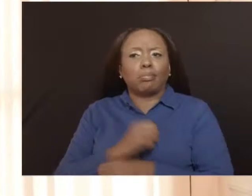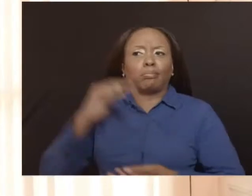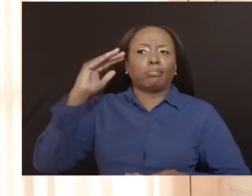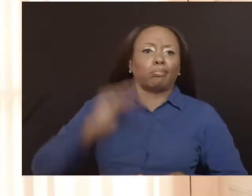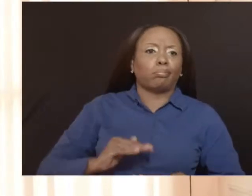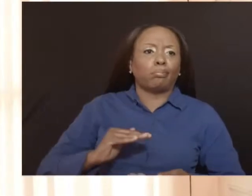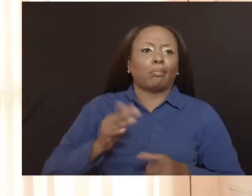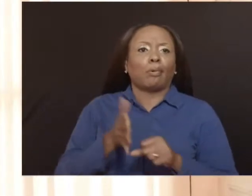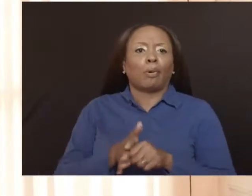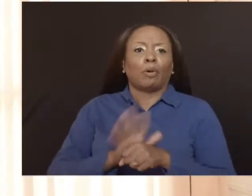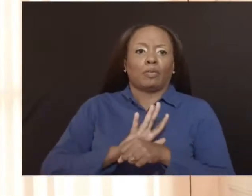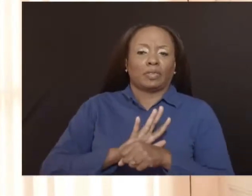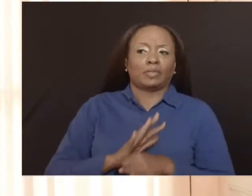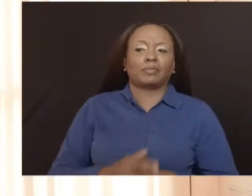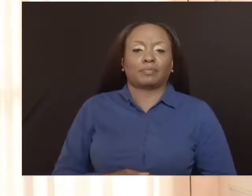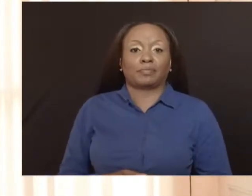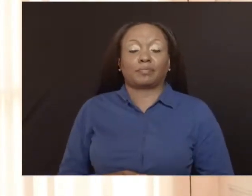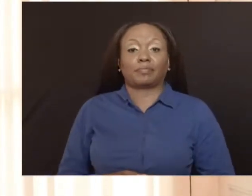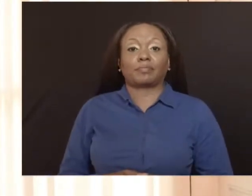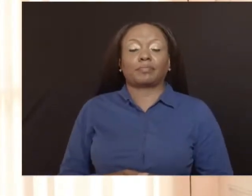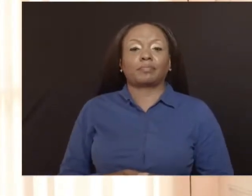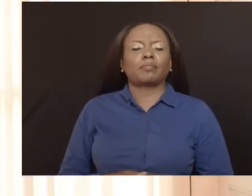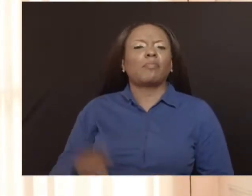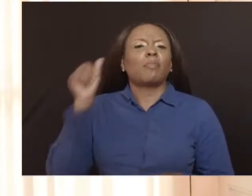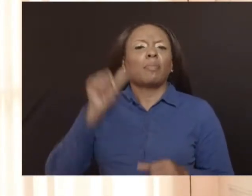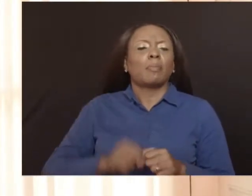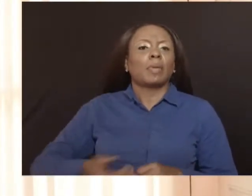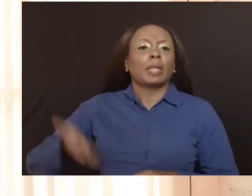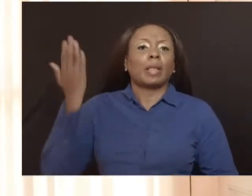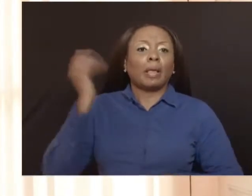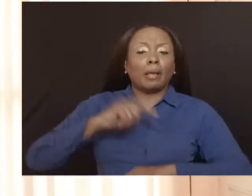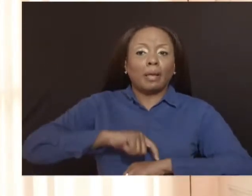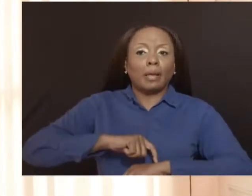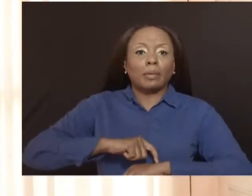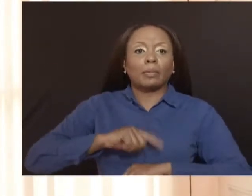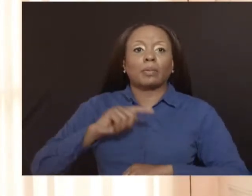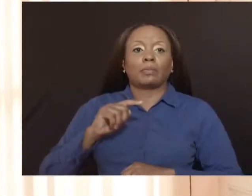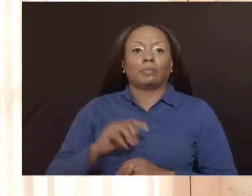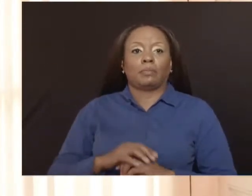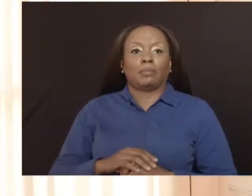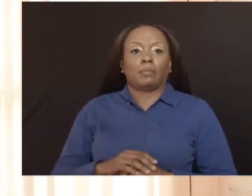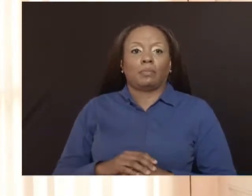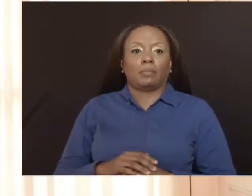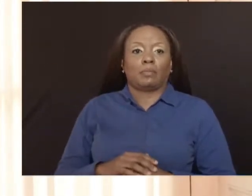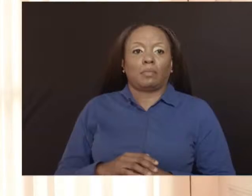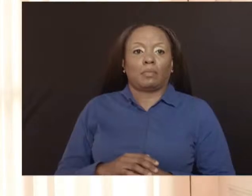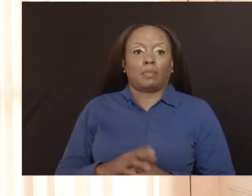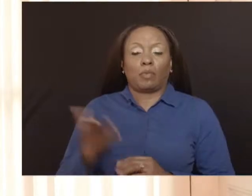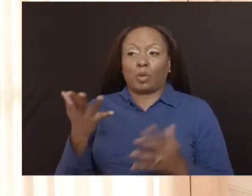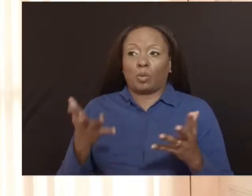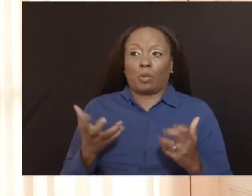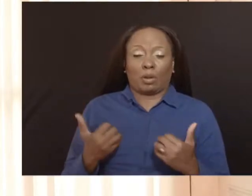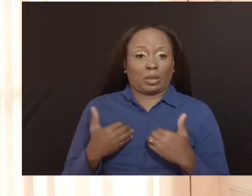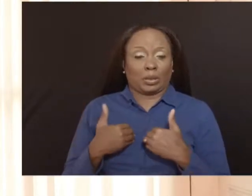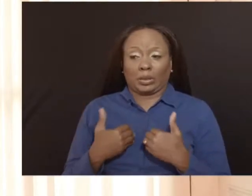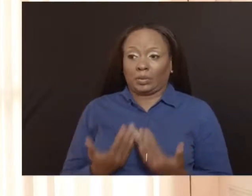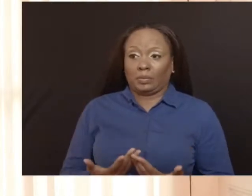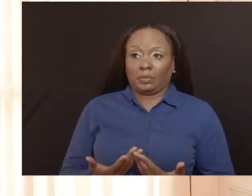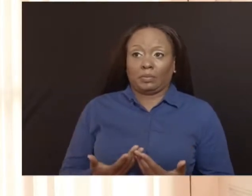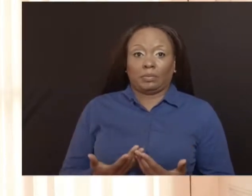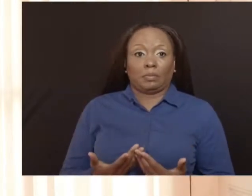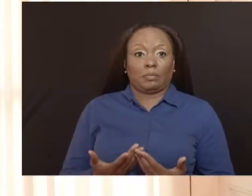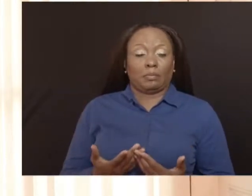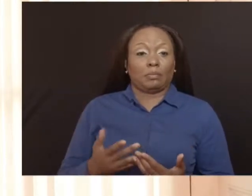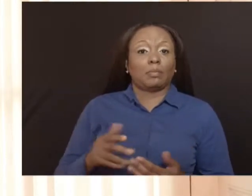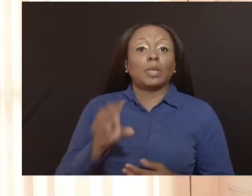COVID-19. The last time we were with you, we brought only members of the press. But today what we are going to do is that we are